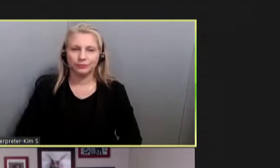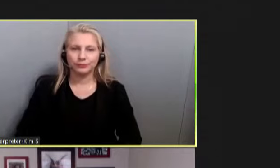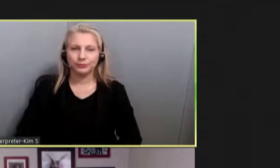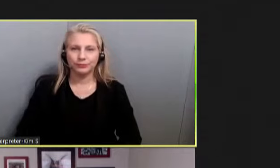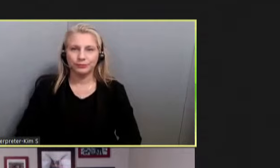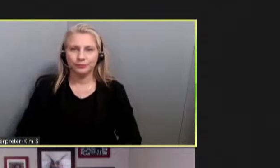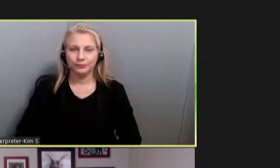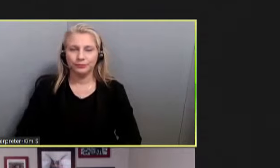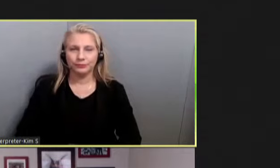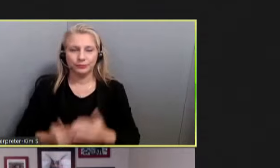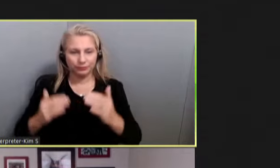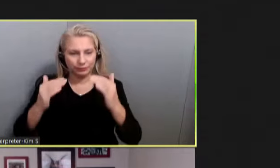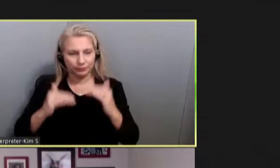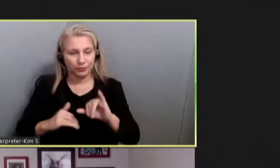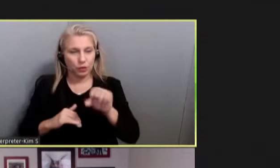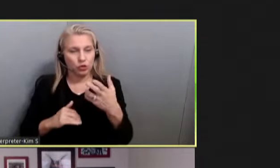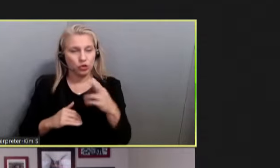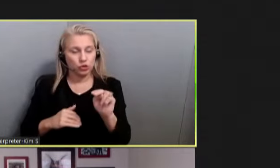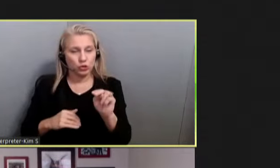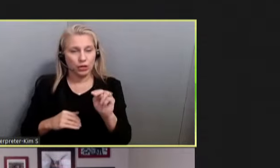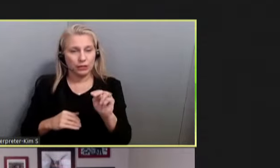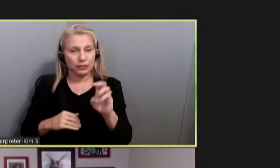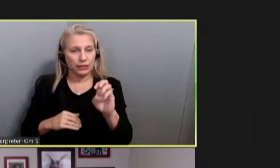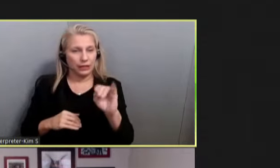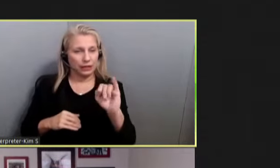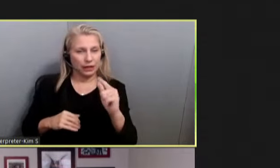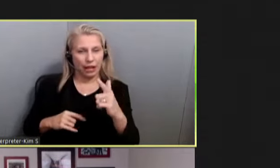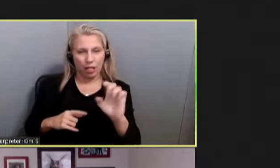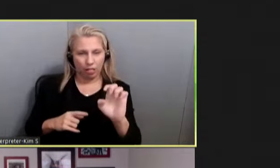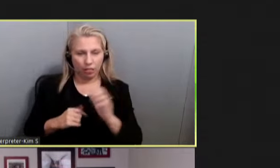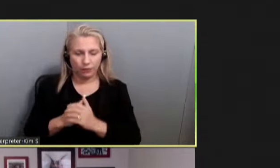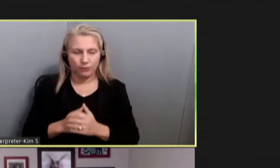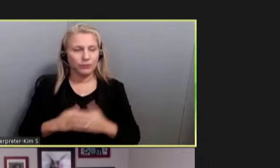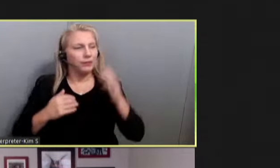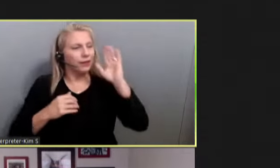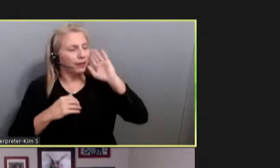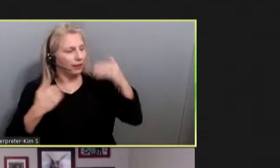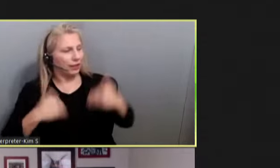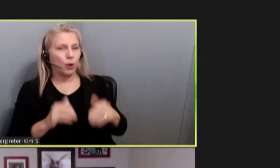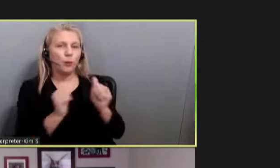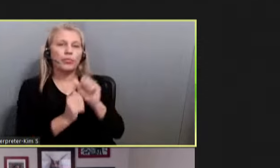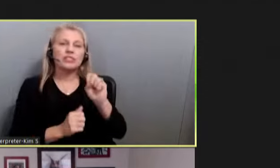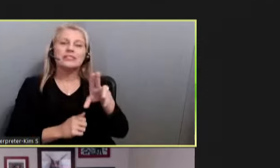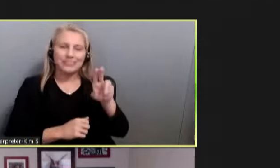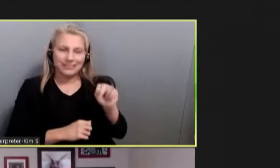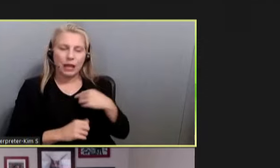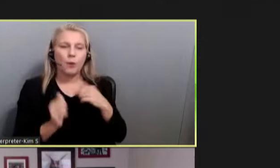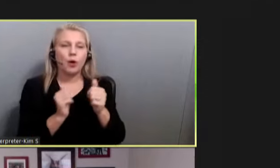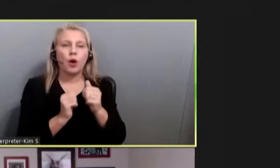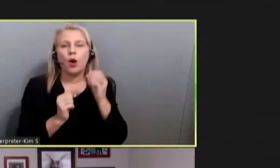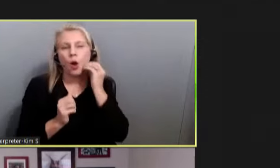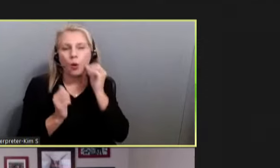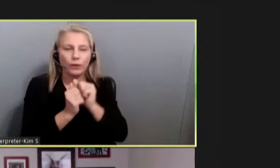All right, let's go to John Ingold. Hi, everyone. John Ingold at The Sun. Sorry, I have a home with a sick kid today, so you can hear in the